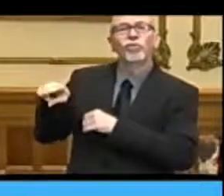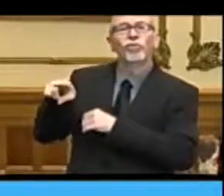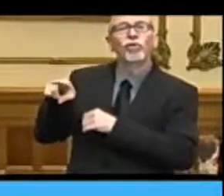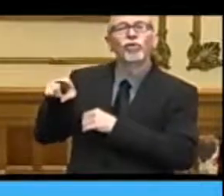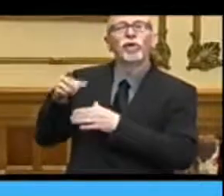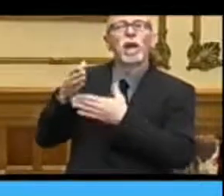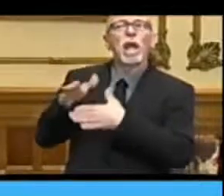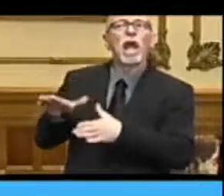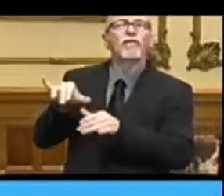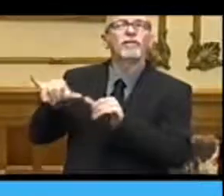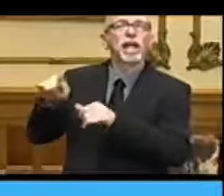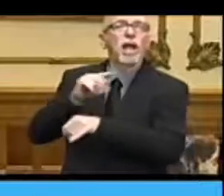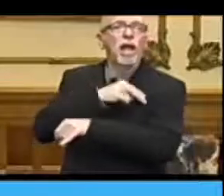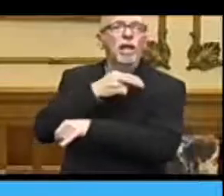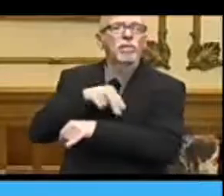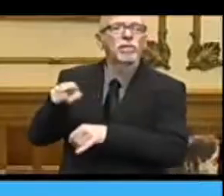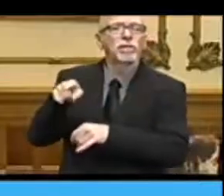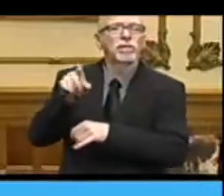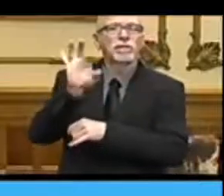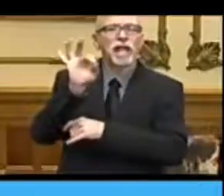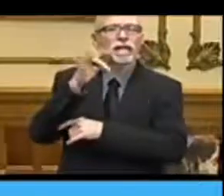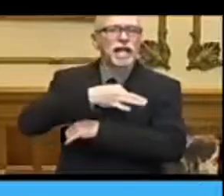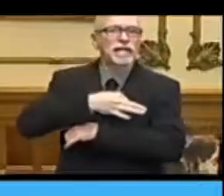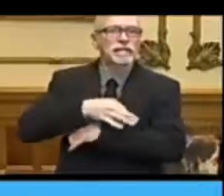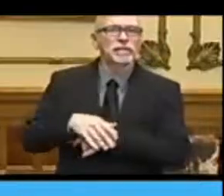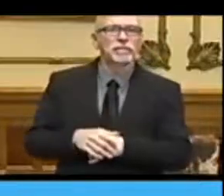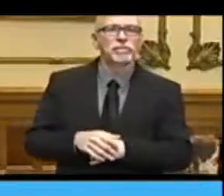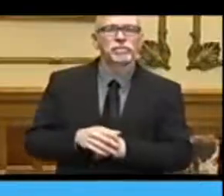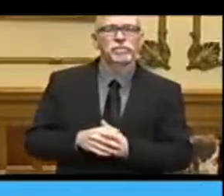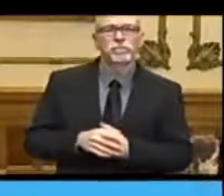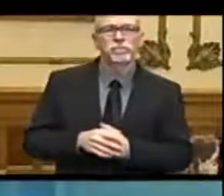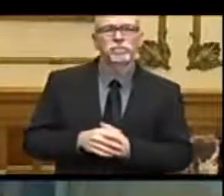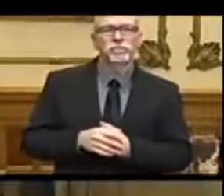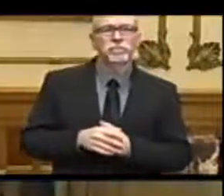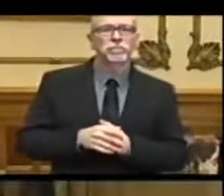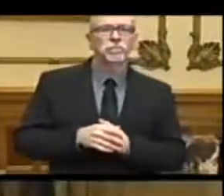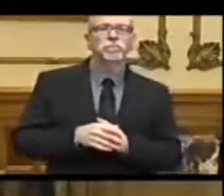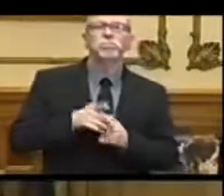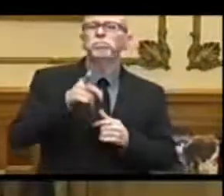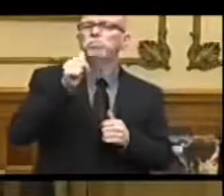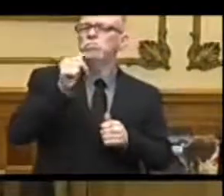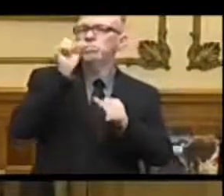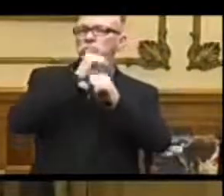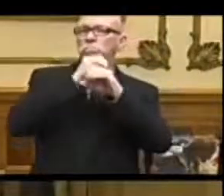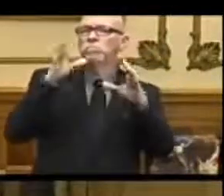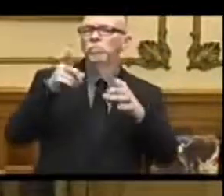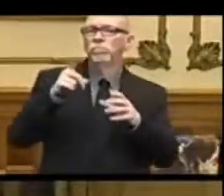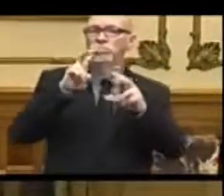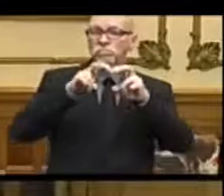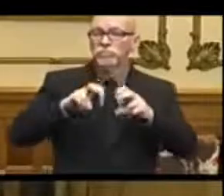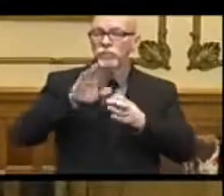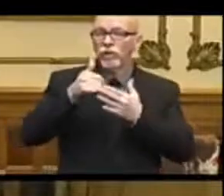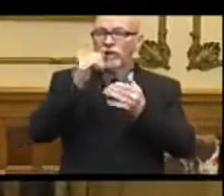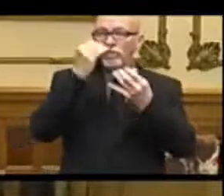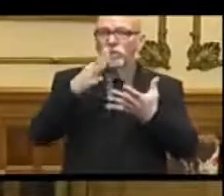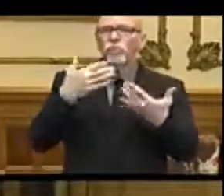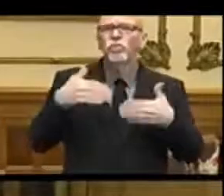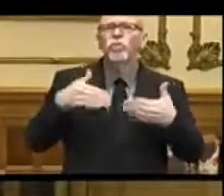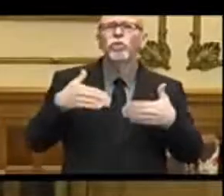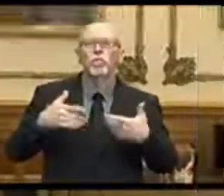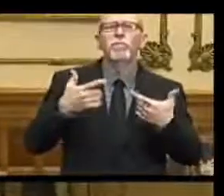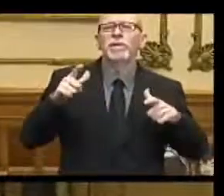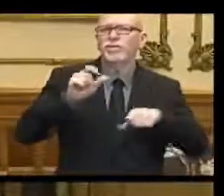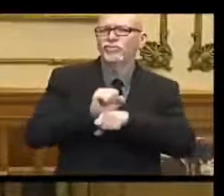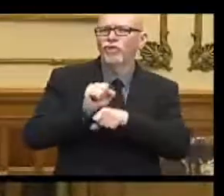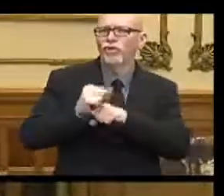their average length of stay was 9 days. As you can imagine, analyzing this data was a huge endeavor.